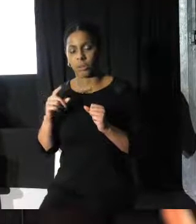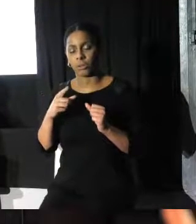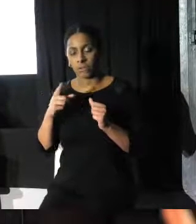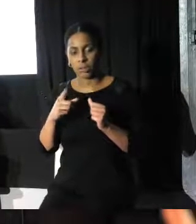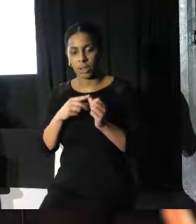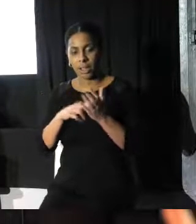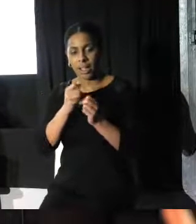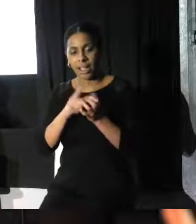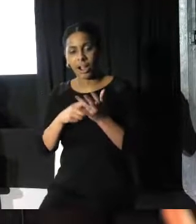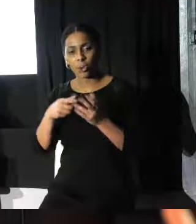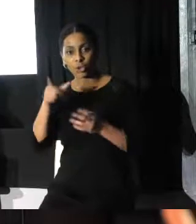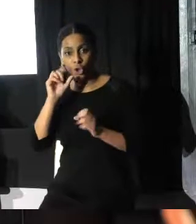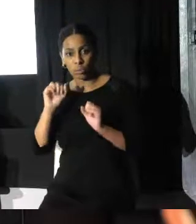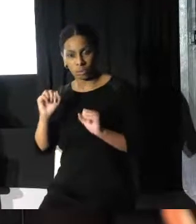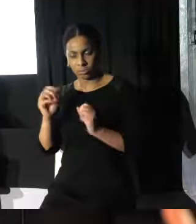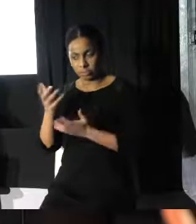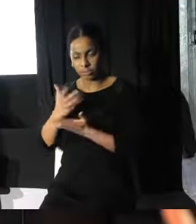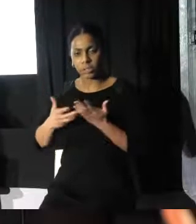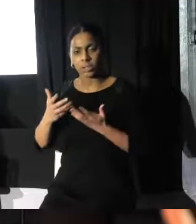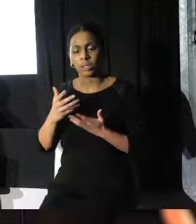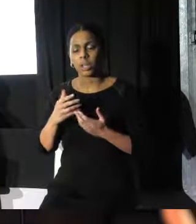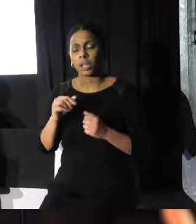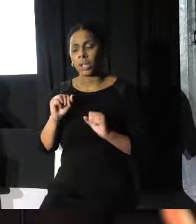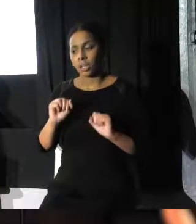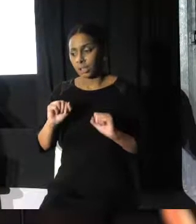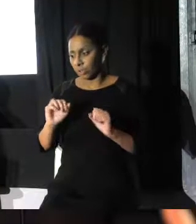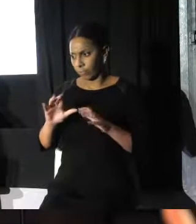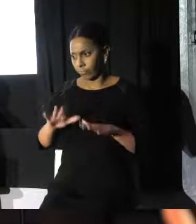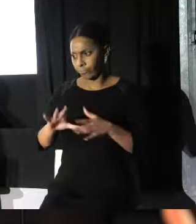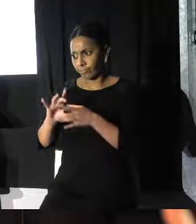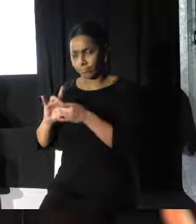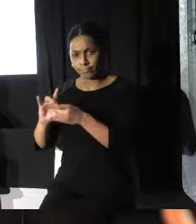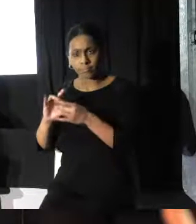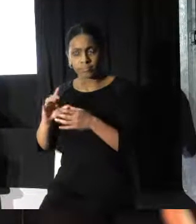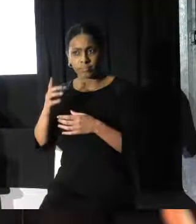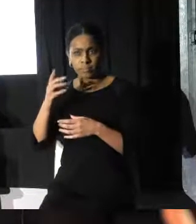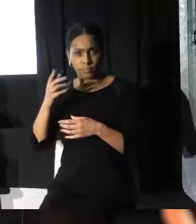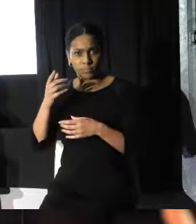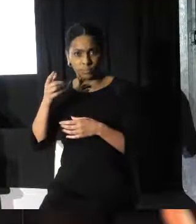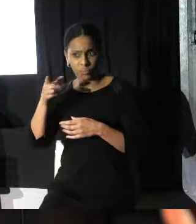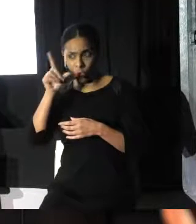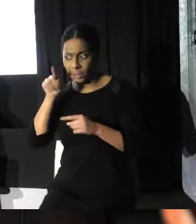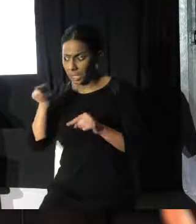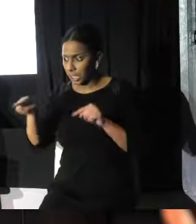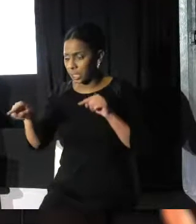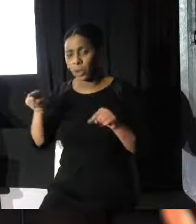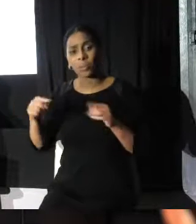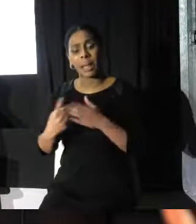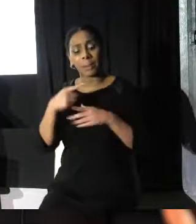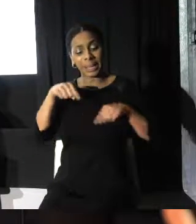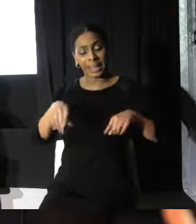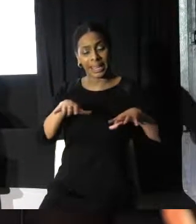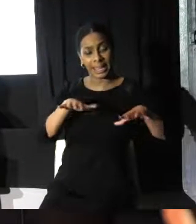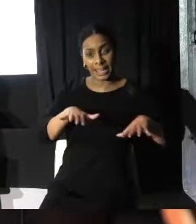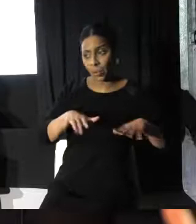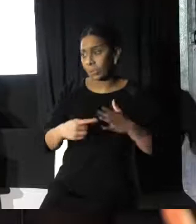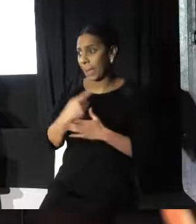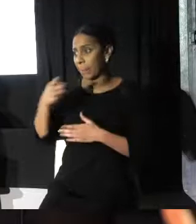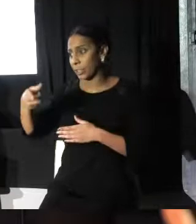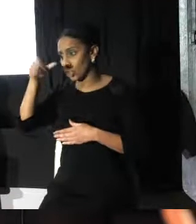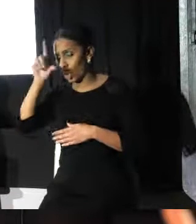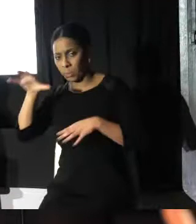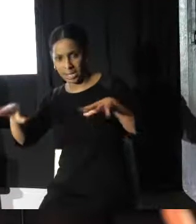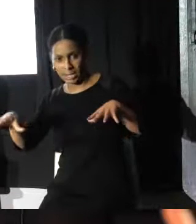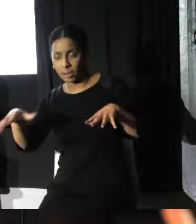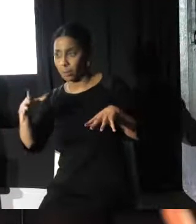in the UK, here's something that's happening that isn't happening in the Berlin context, but equally vice versa. We've got so much to learn in terms of